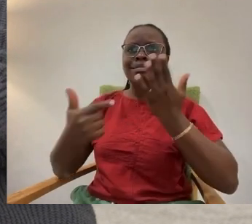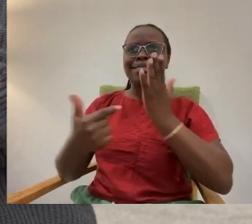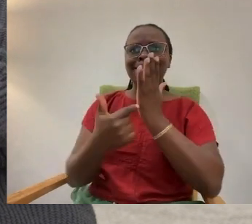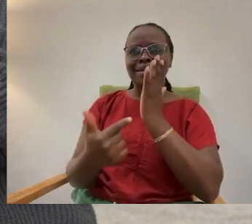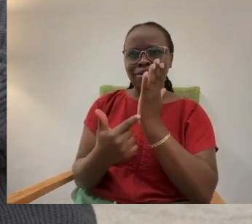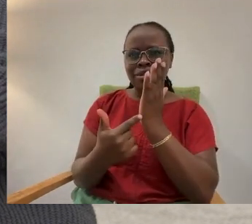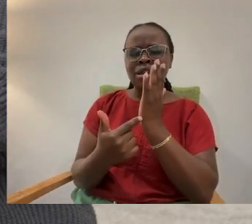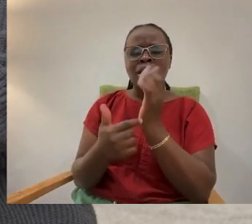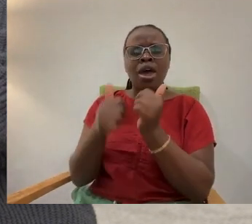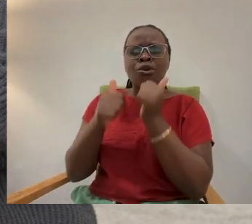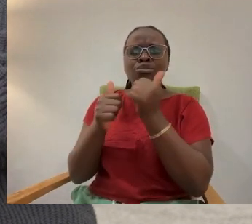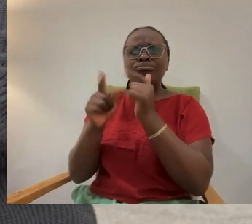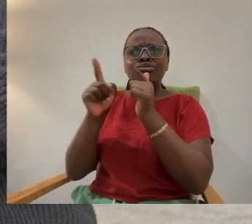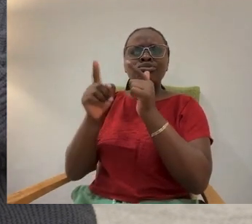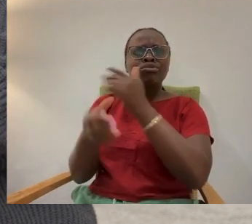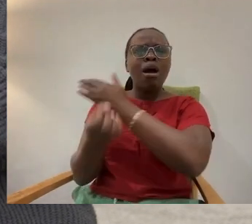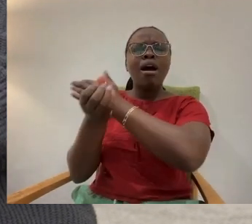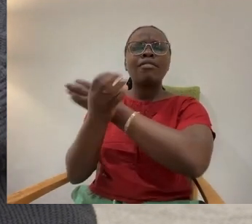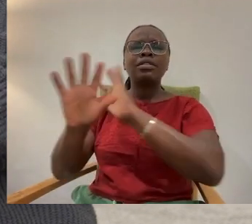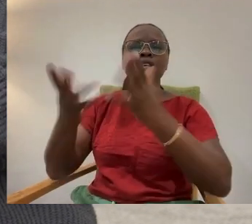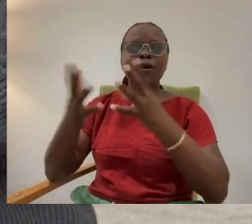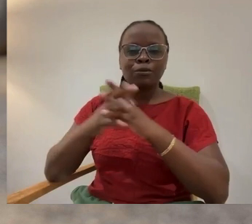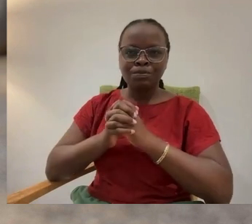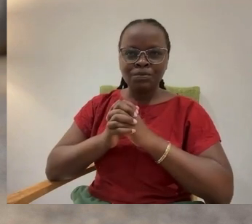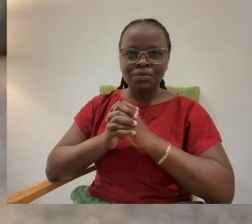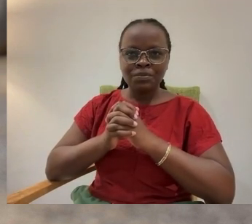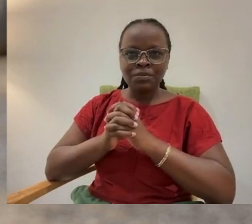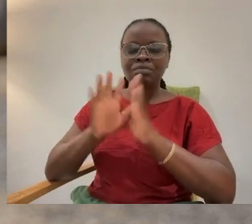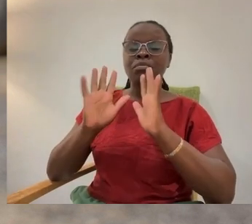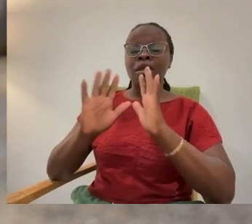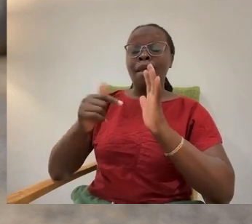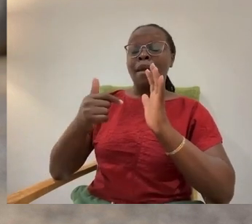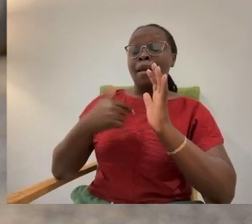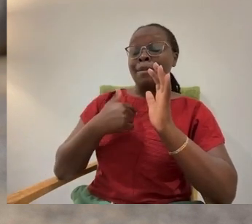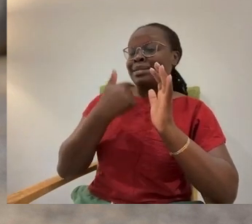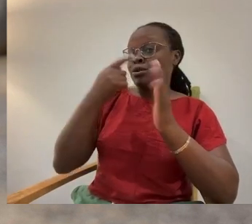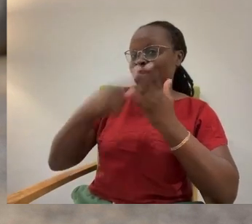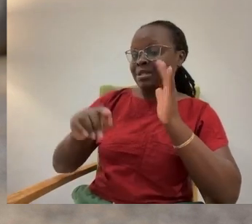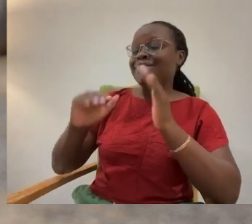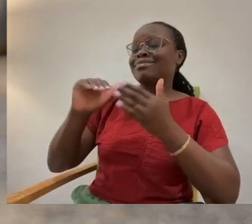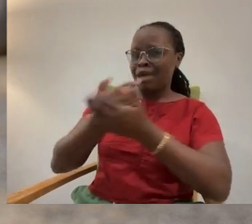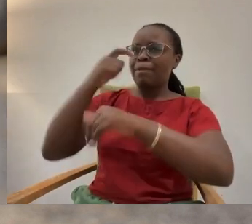space, still trying to figure out how to do it? What would you say to them? I would say it takes some time, some courage,